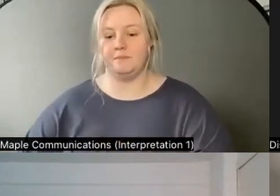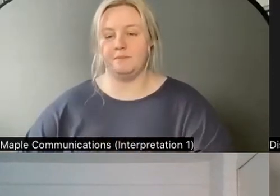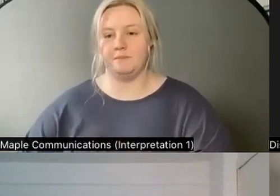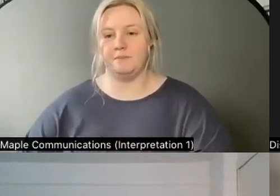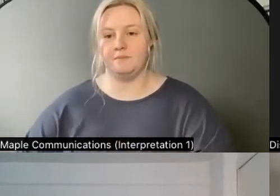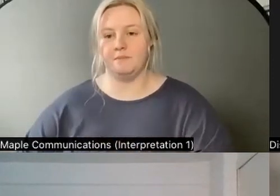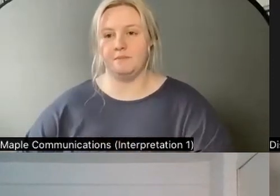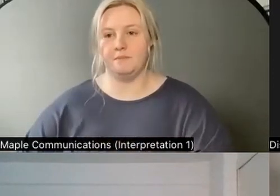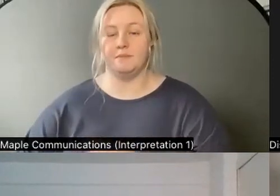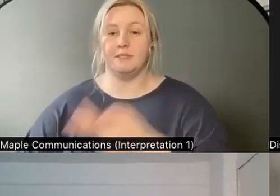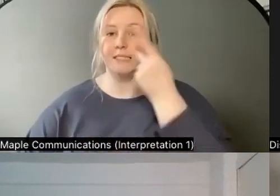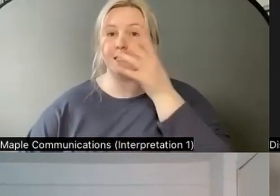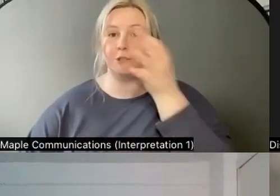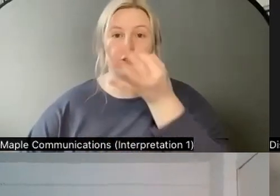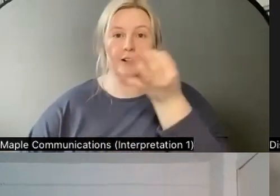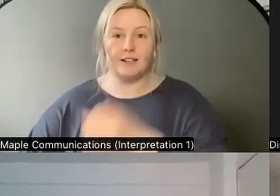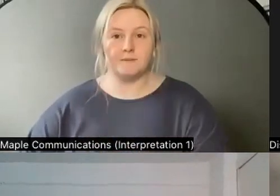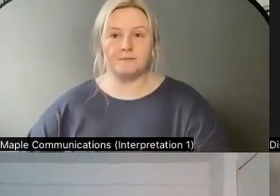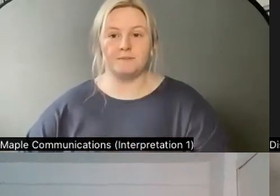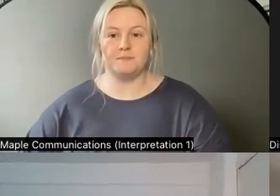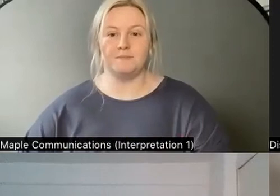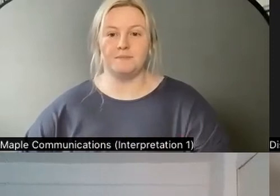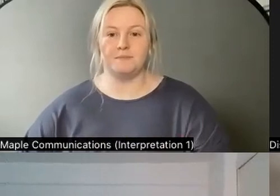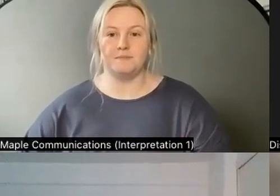See you on Friday.